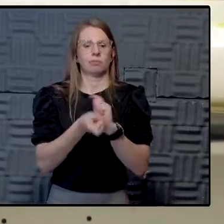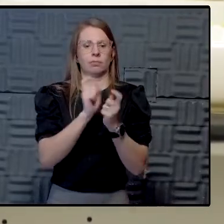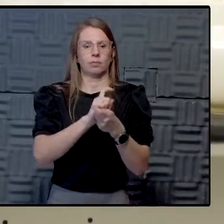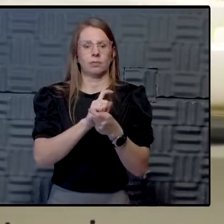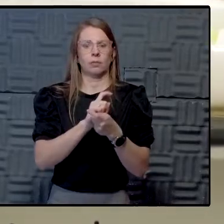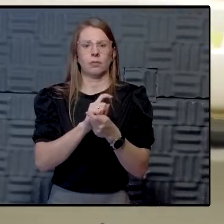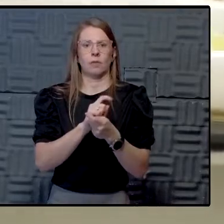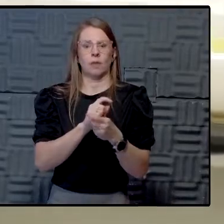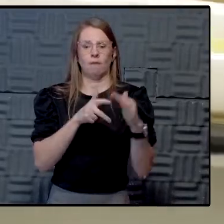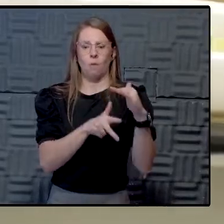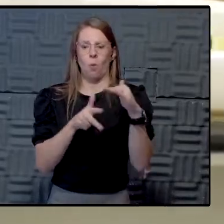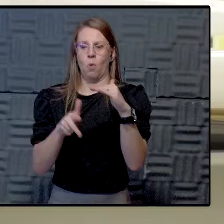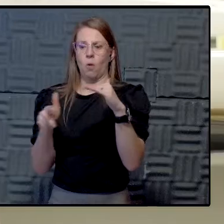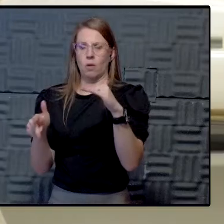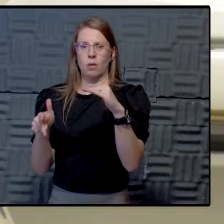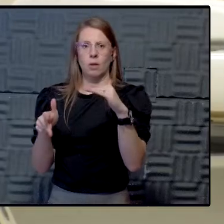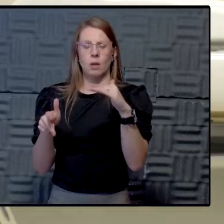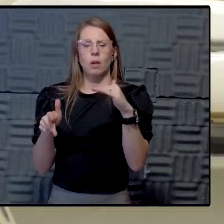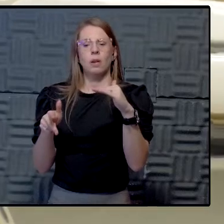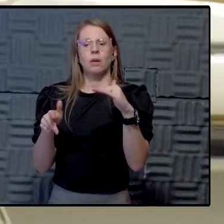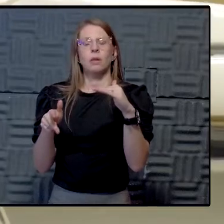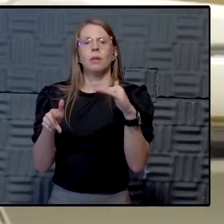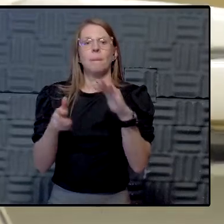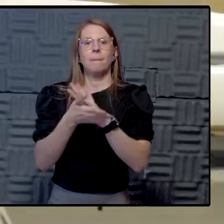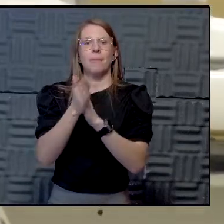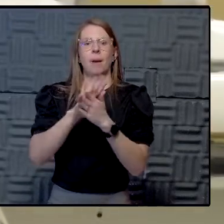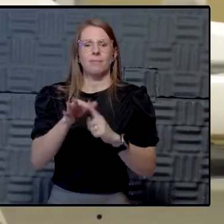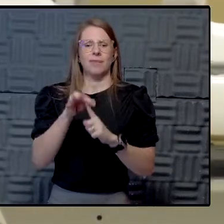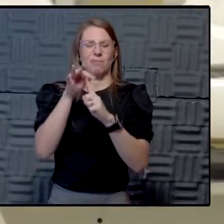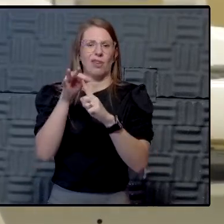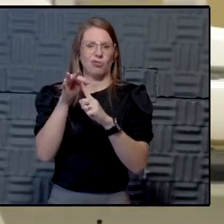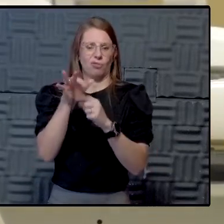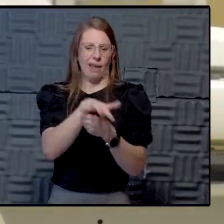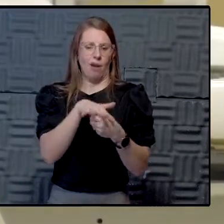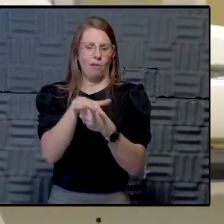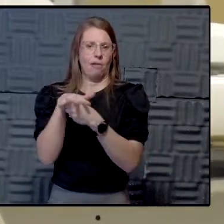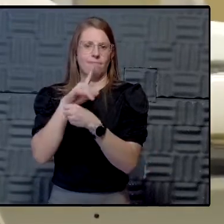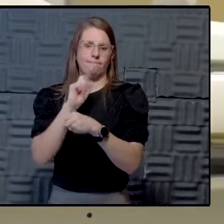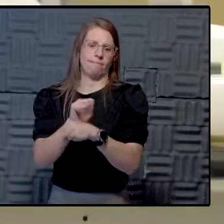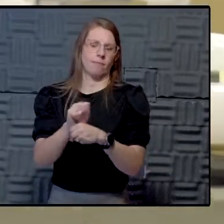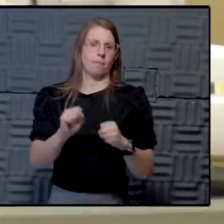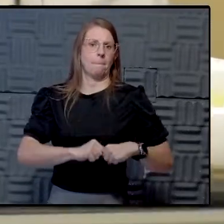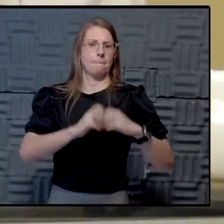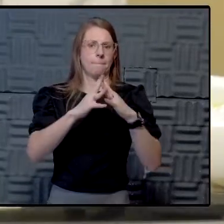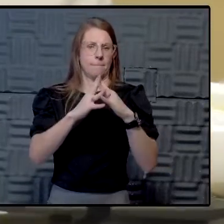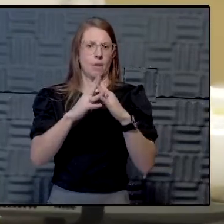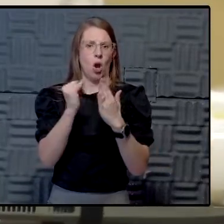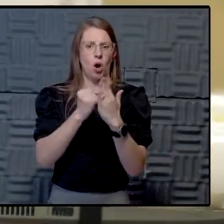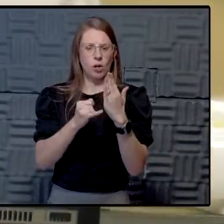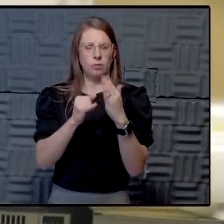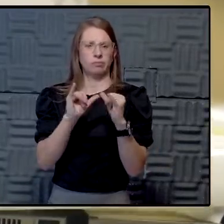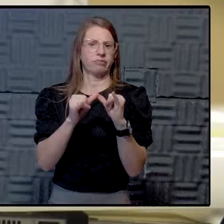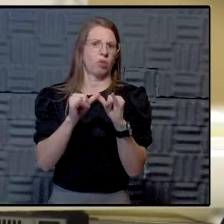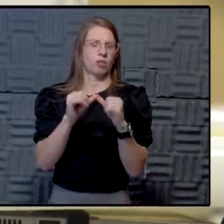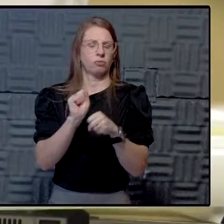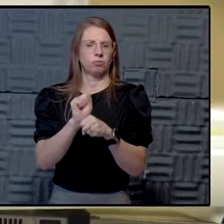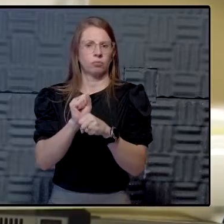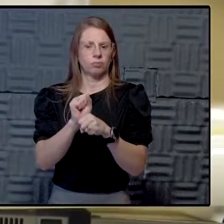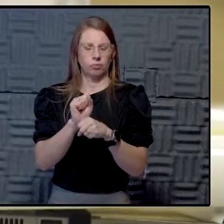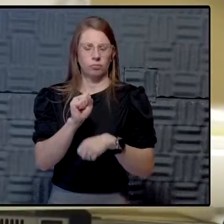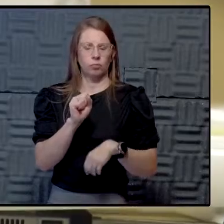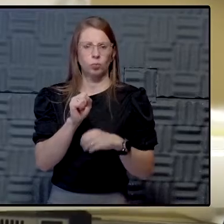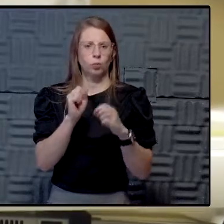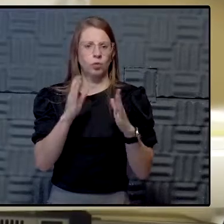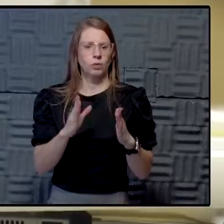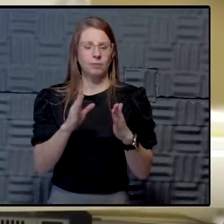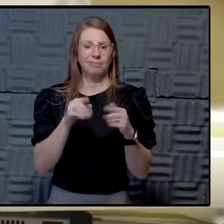ambulance bay into a special area, and this was literally built in by the architects and construction crews in a